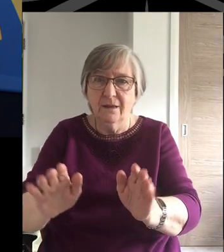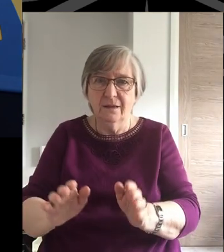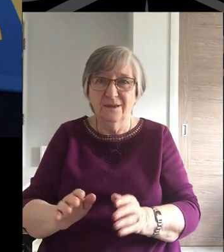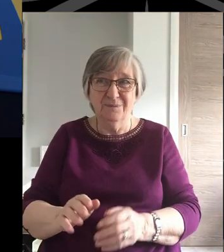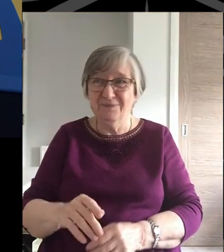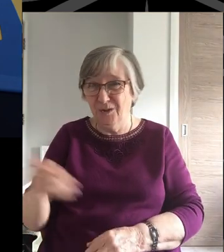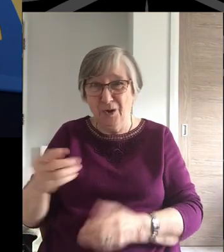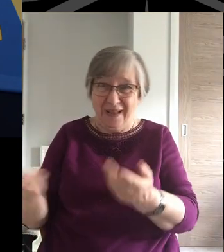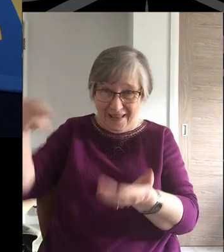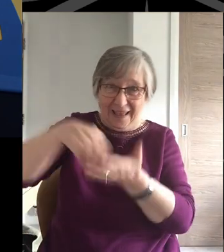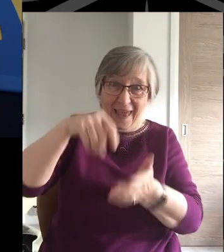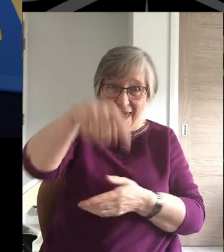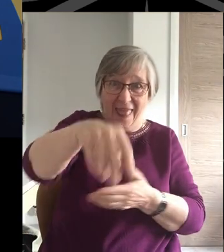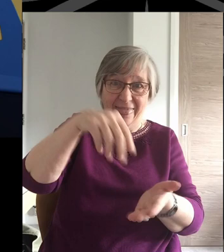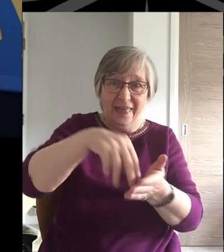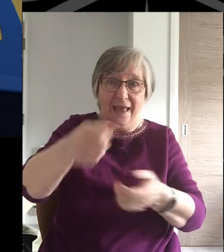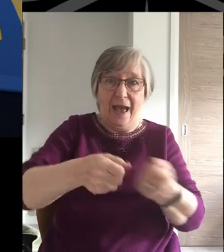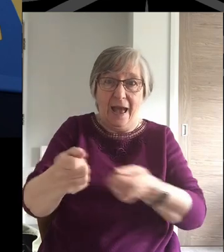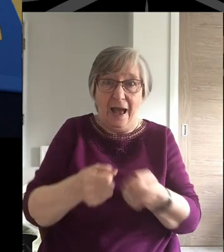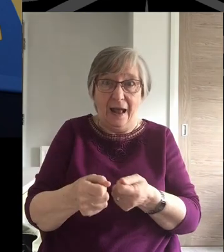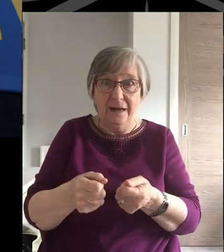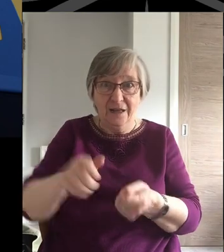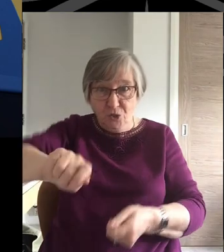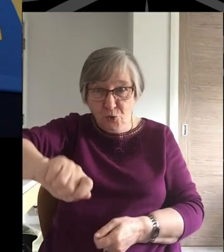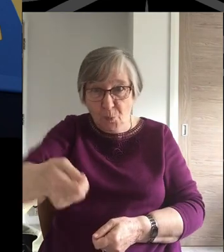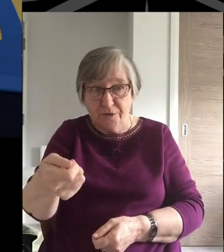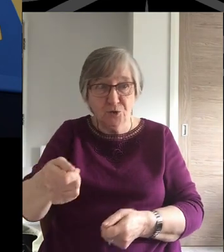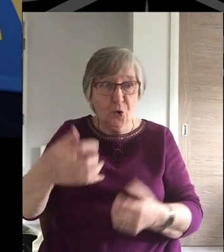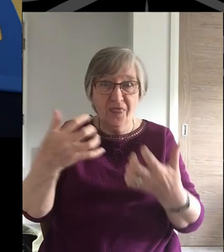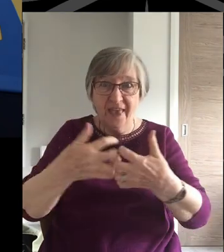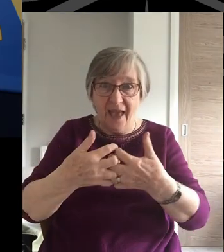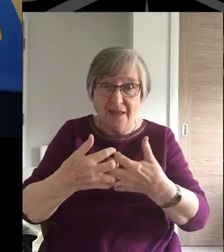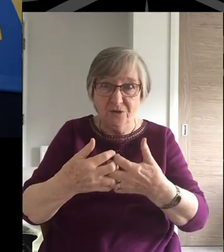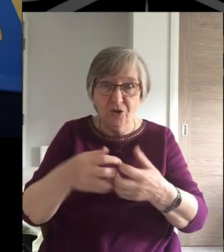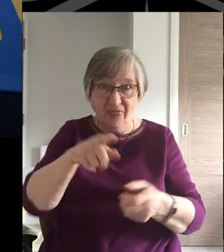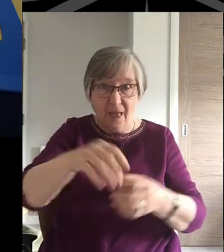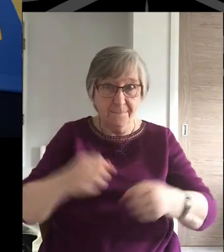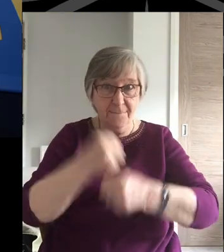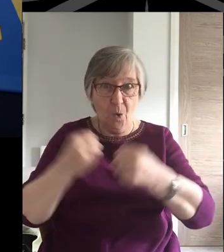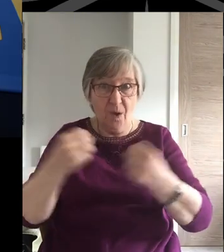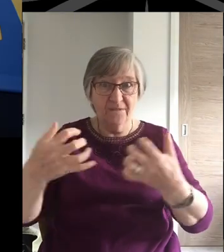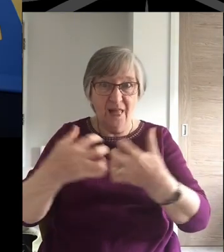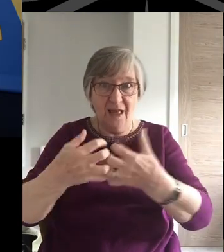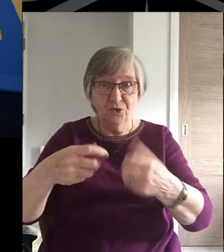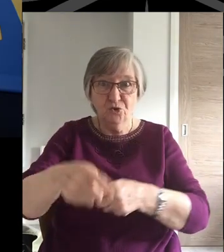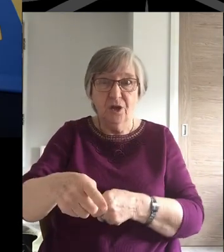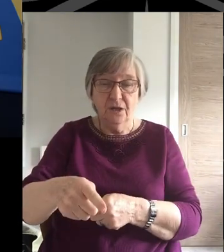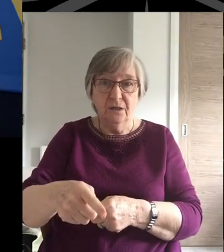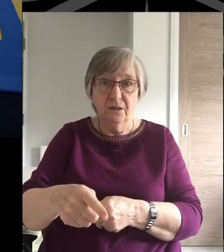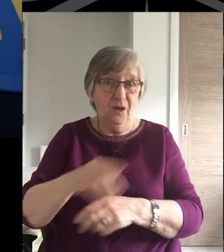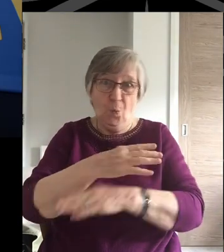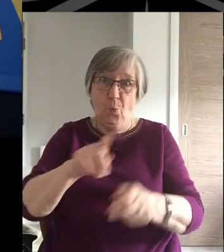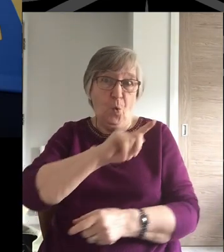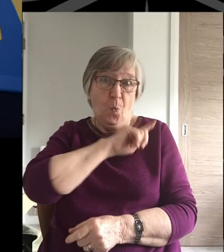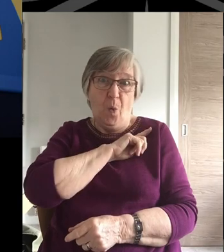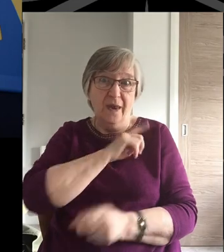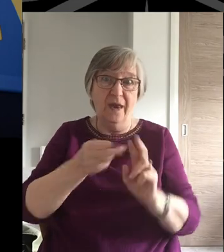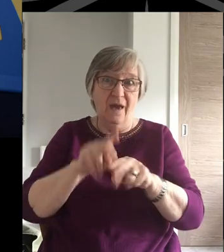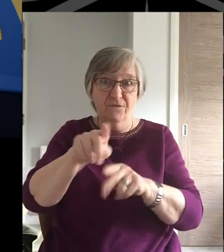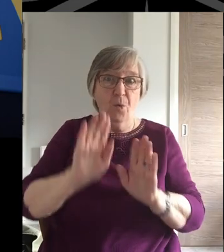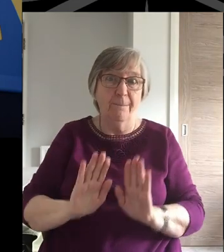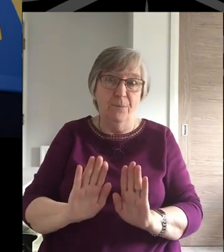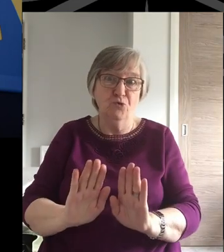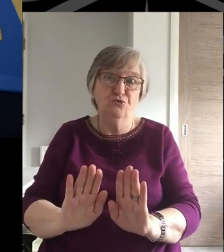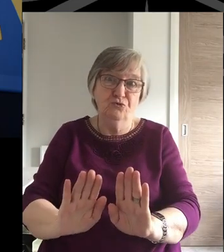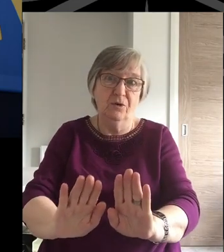Get in the car, Lewis, switch the engine on, use the power you've been given and provided with, because you're not going to win by just pushing